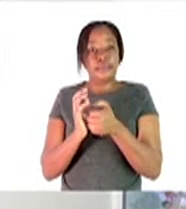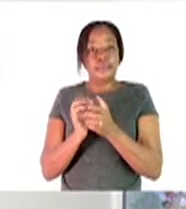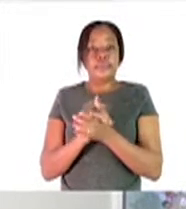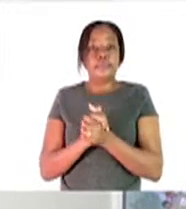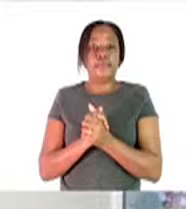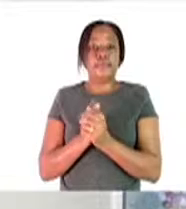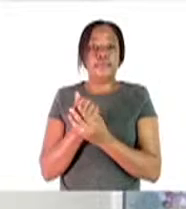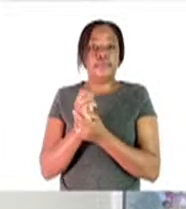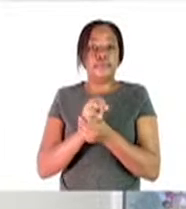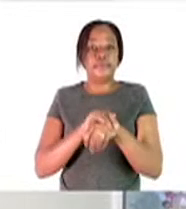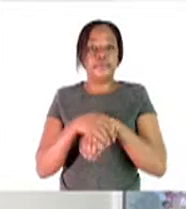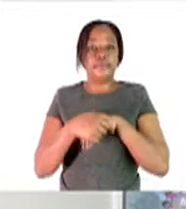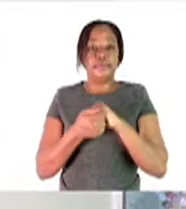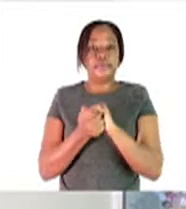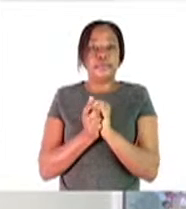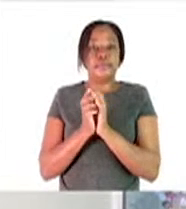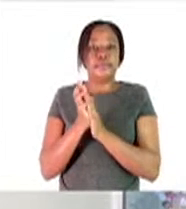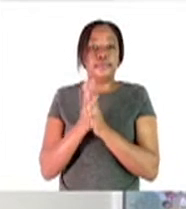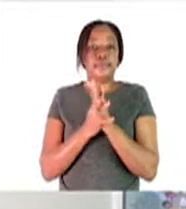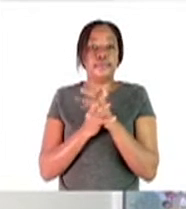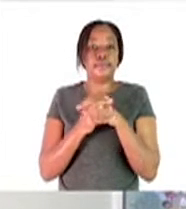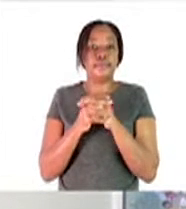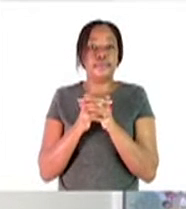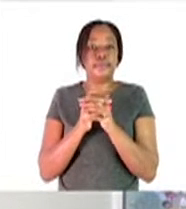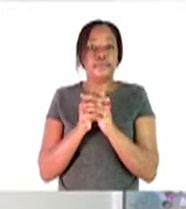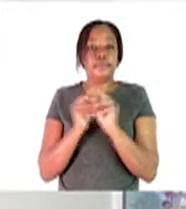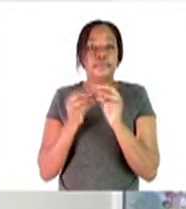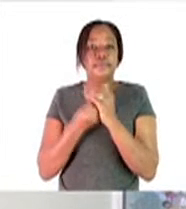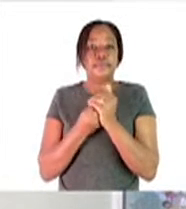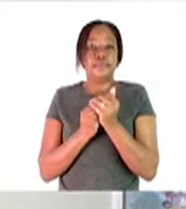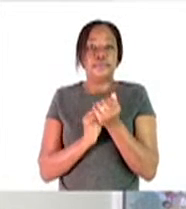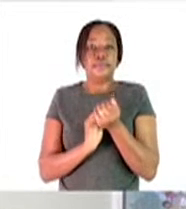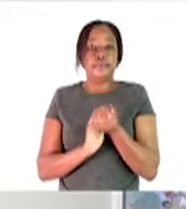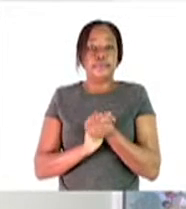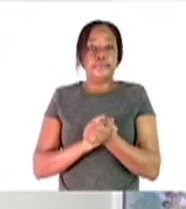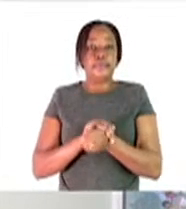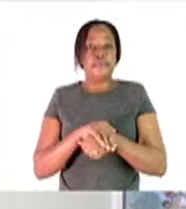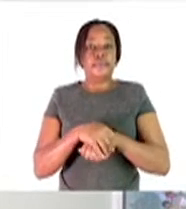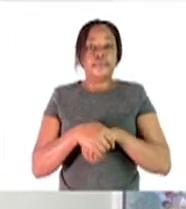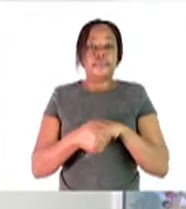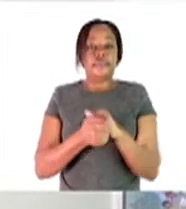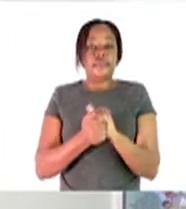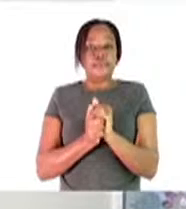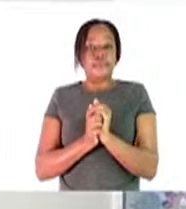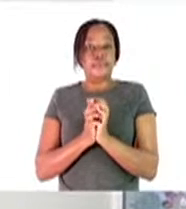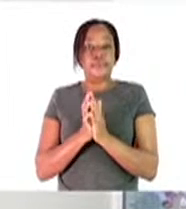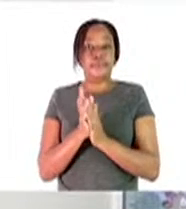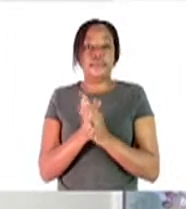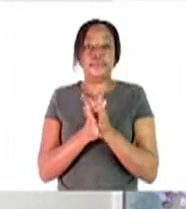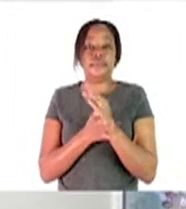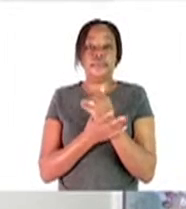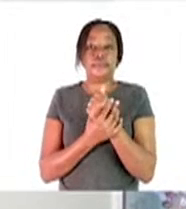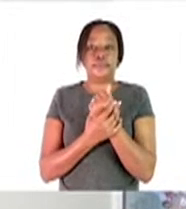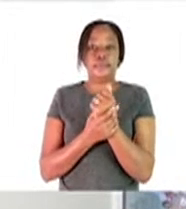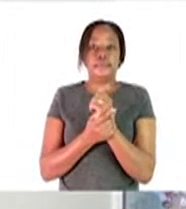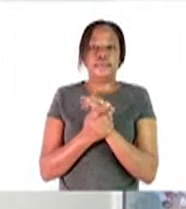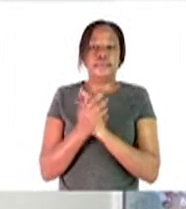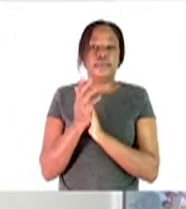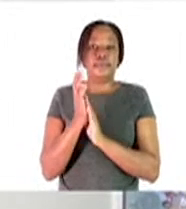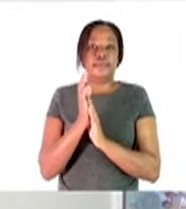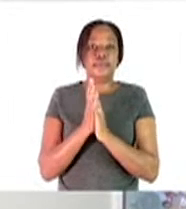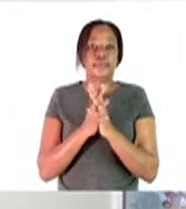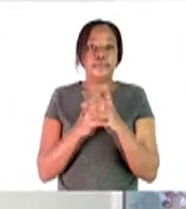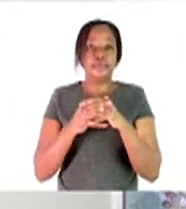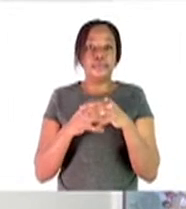home. Spray inside of your hand. Rub it nicely